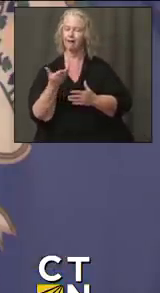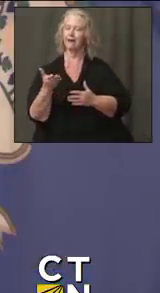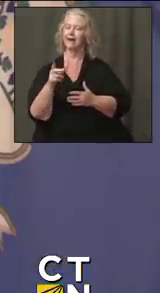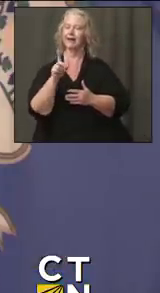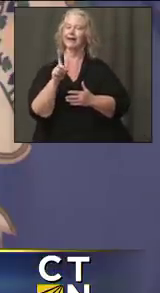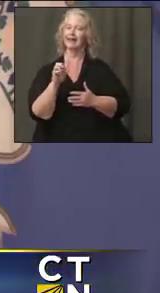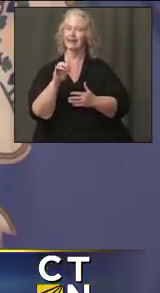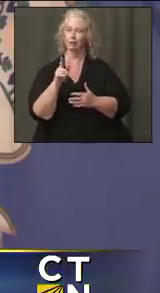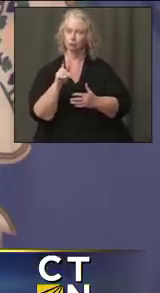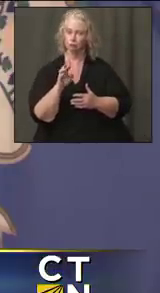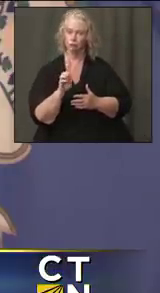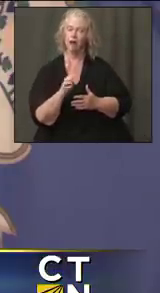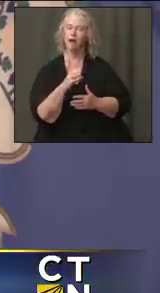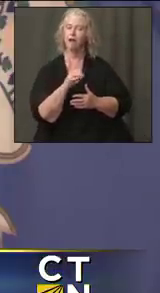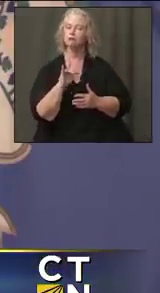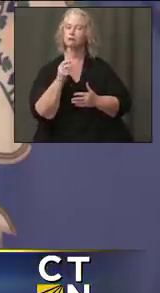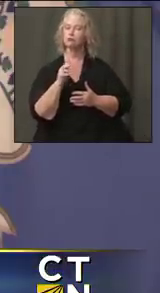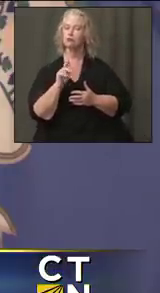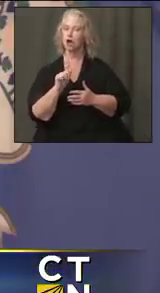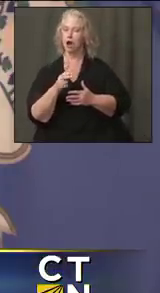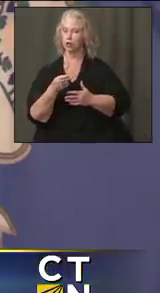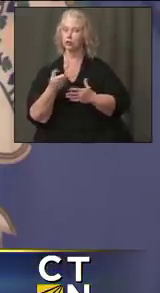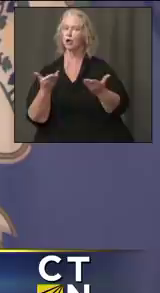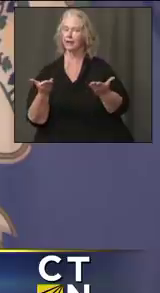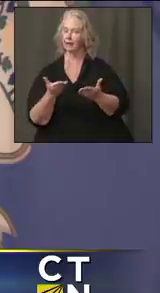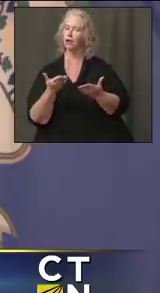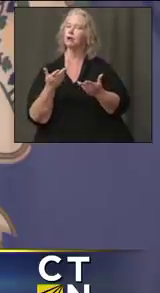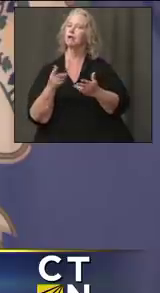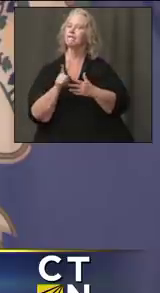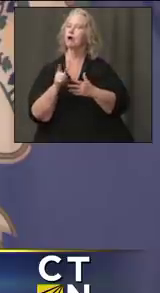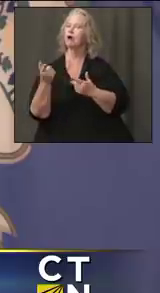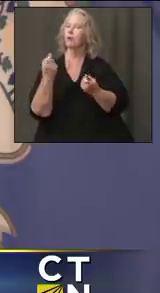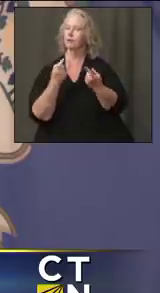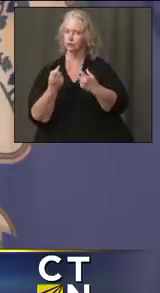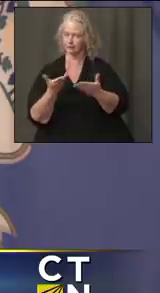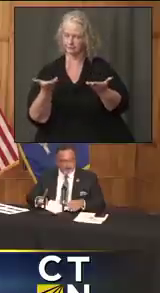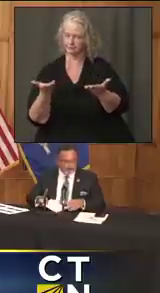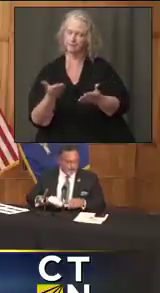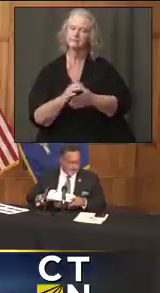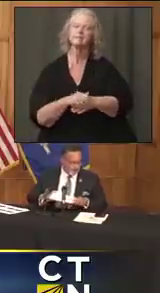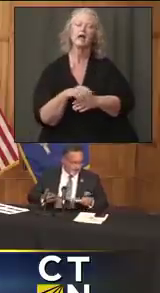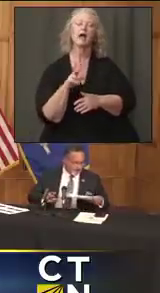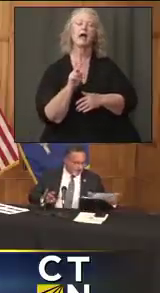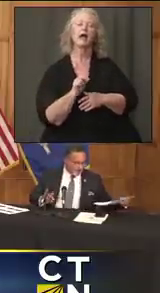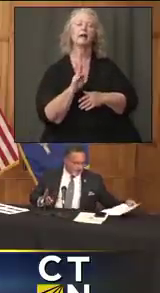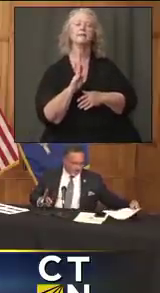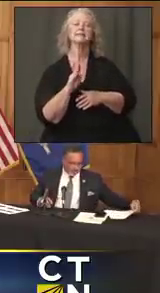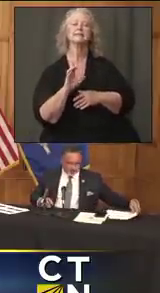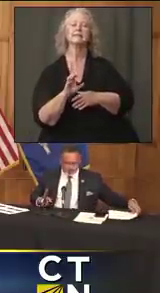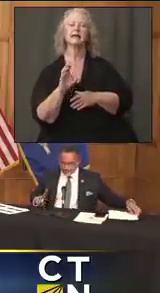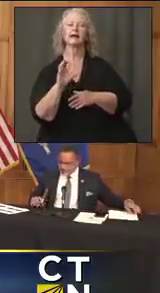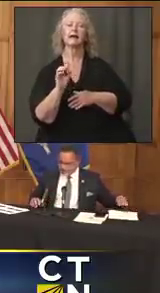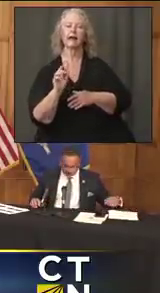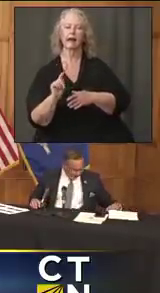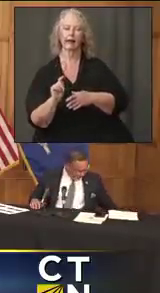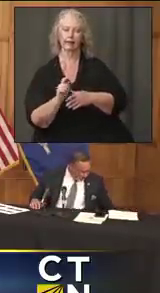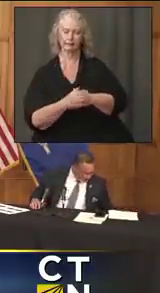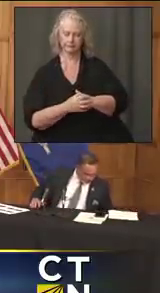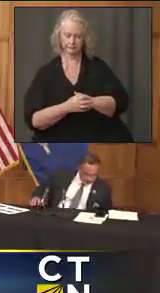on virtually as well. Max, over to you. NBC Connecticut.